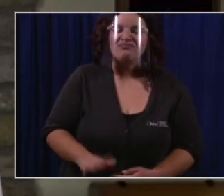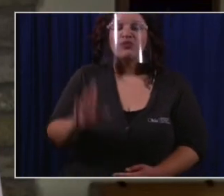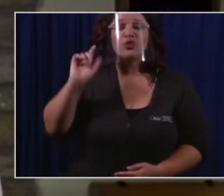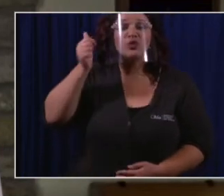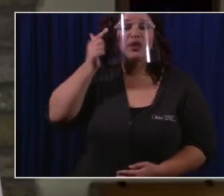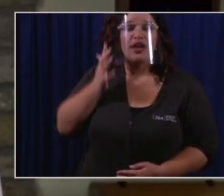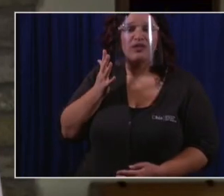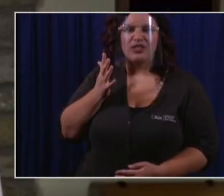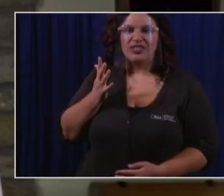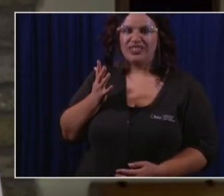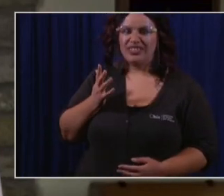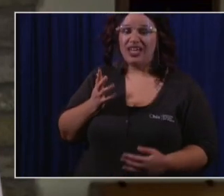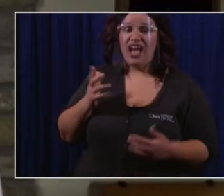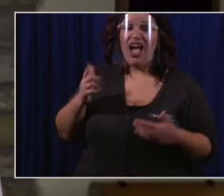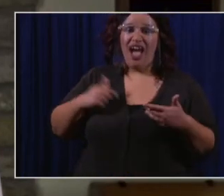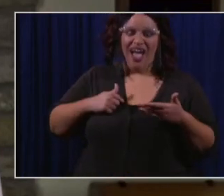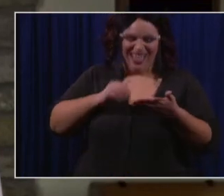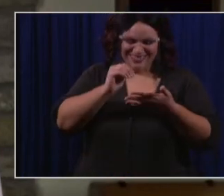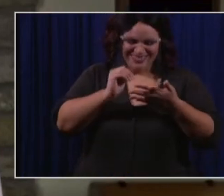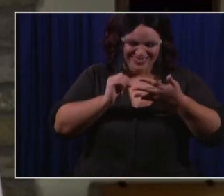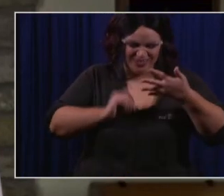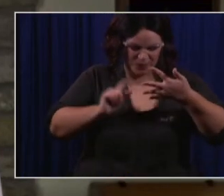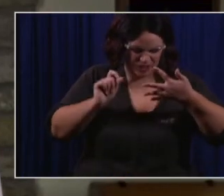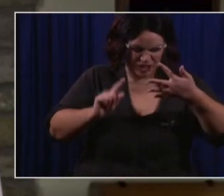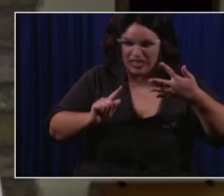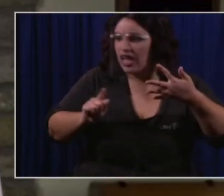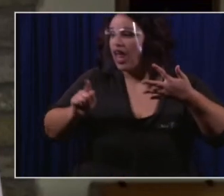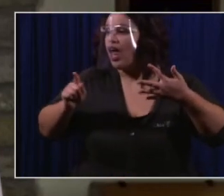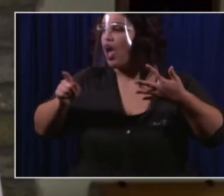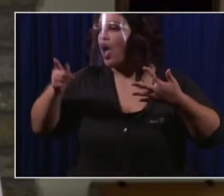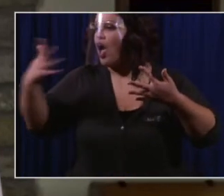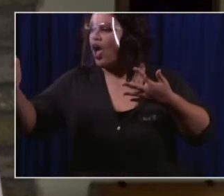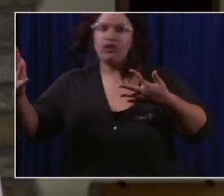of my questions were asked by my colleagues, so I'll go with this one.